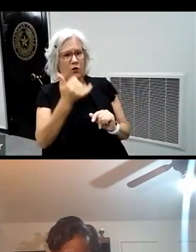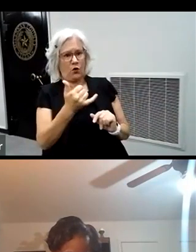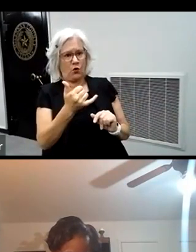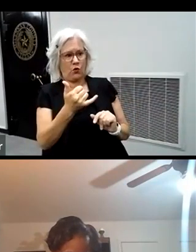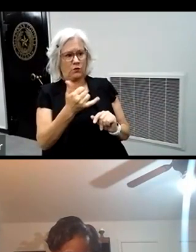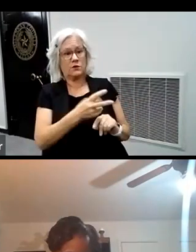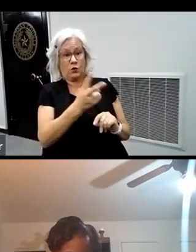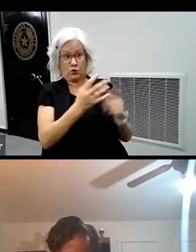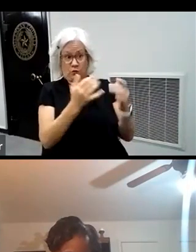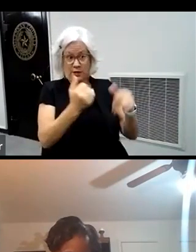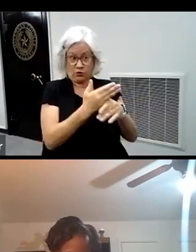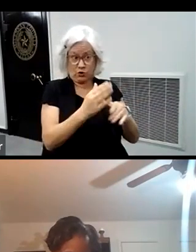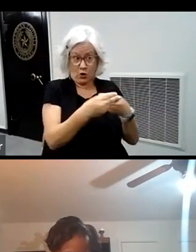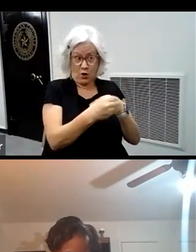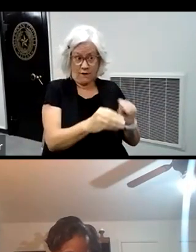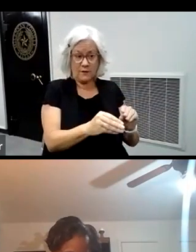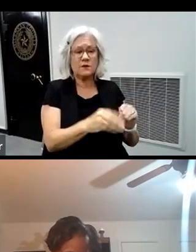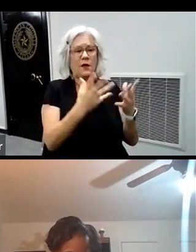return to their